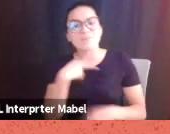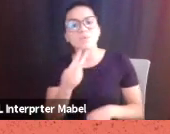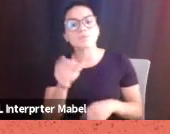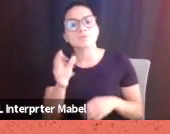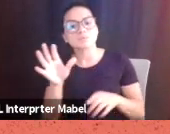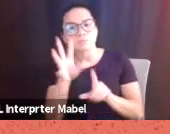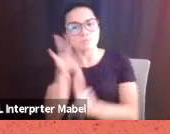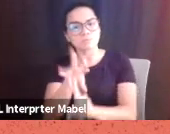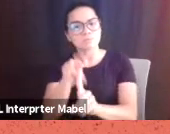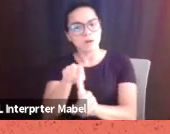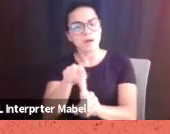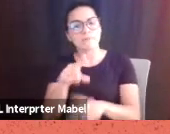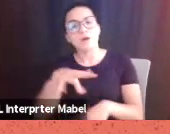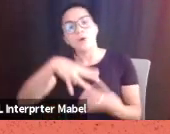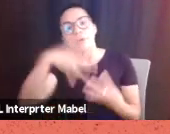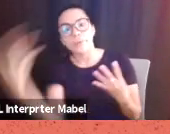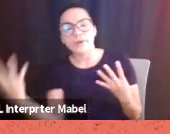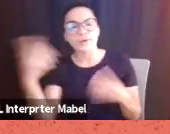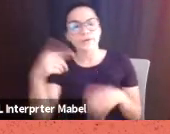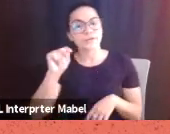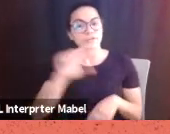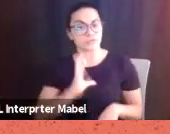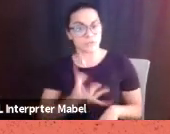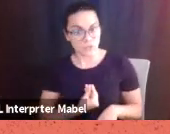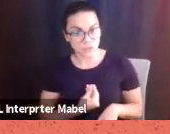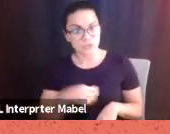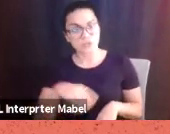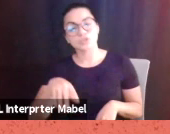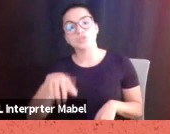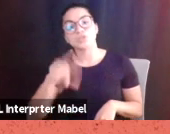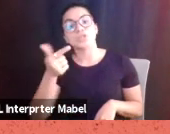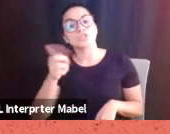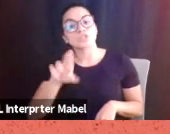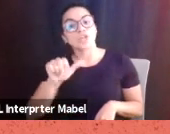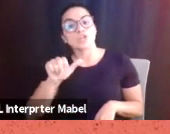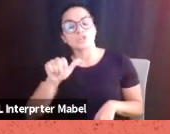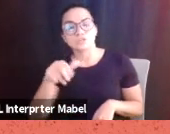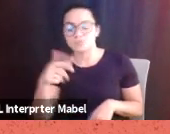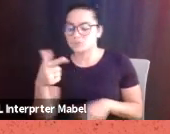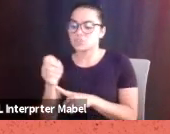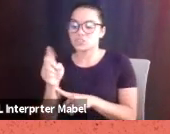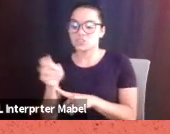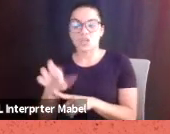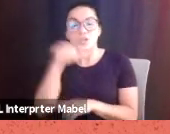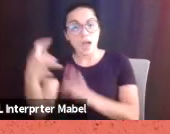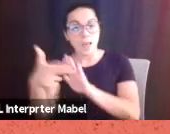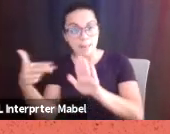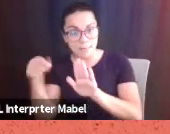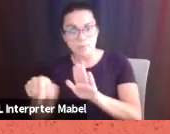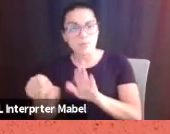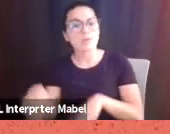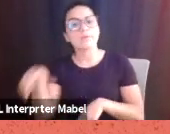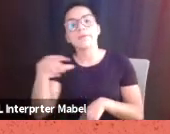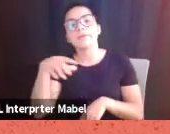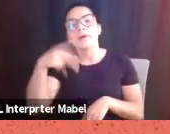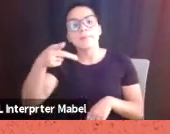queer, transgender, intersex, and gender non-binary folks, young folks, workers, immigrants, with or